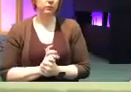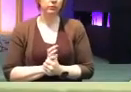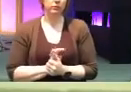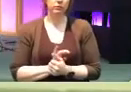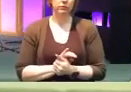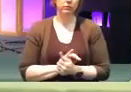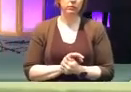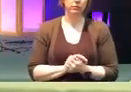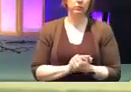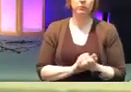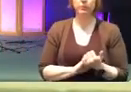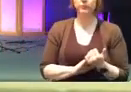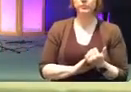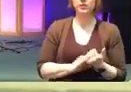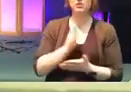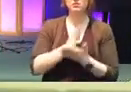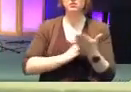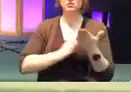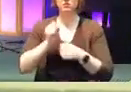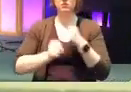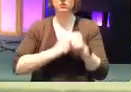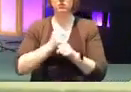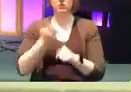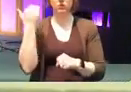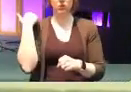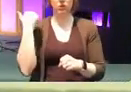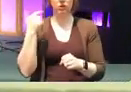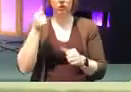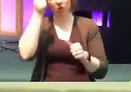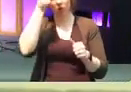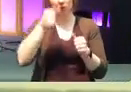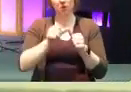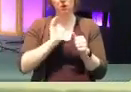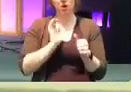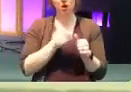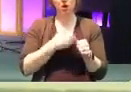It was a number of years ago that I remember in our church,